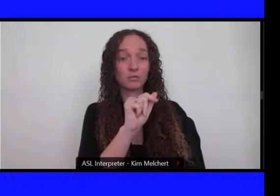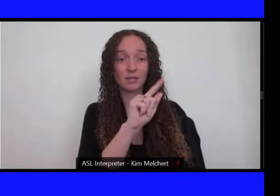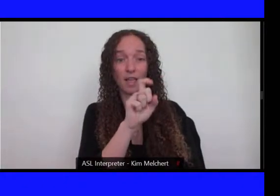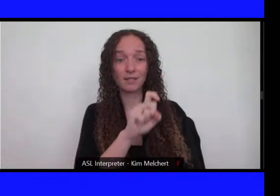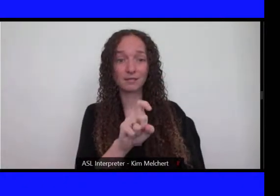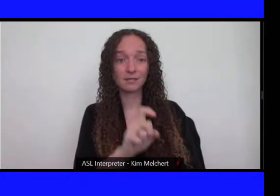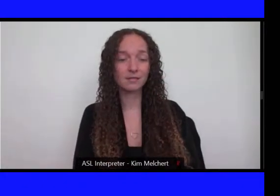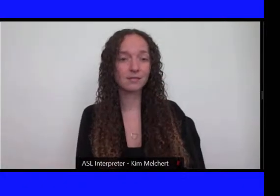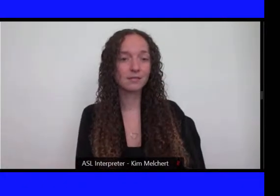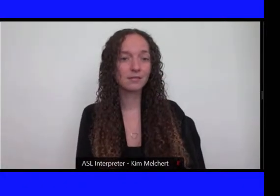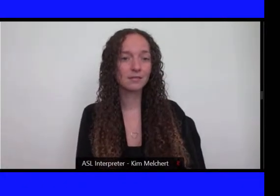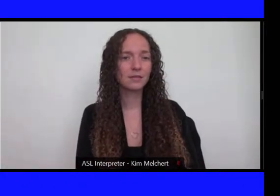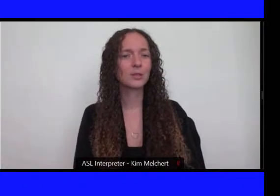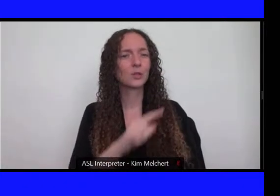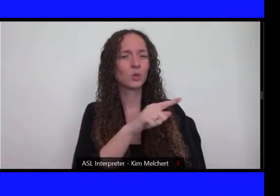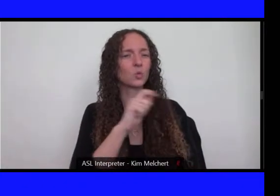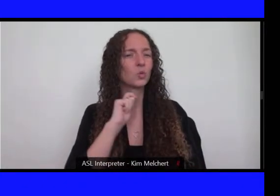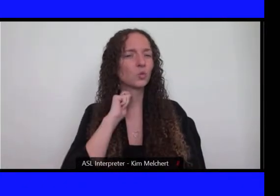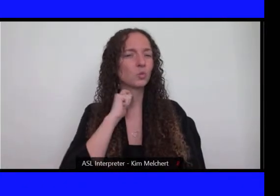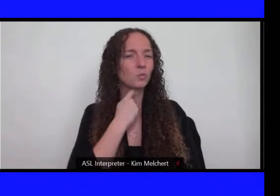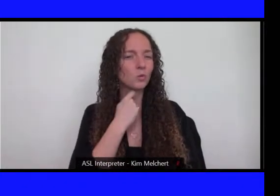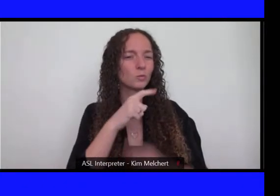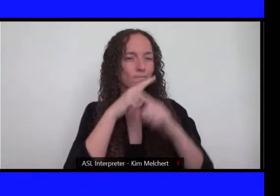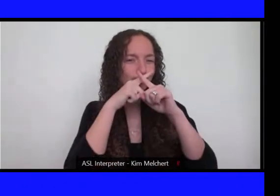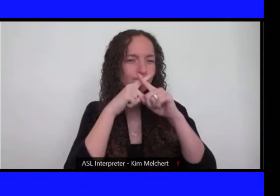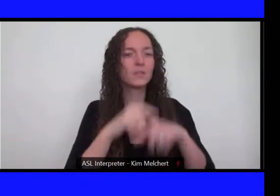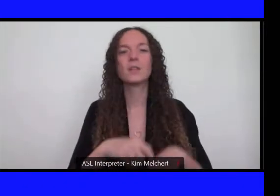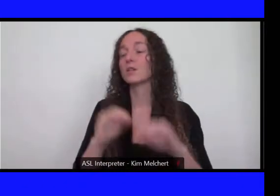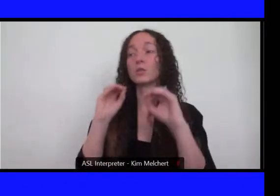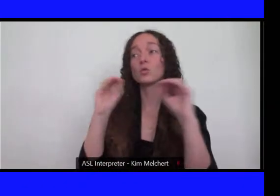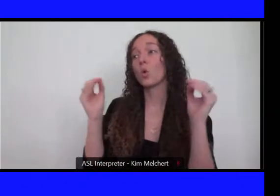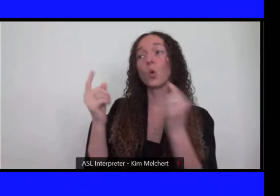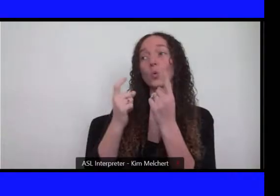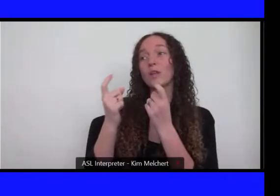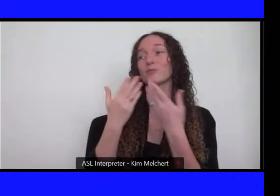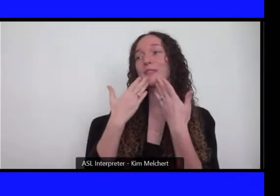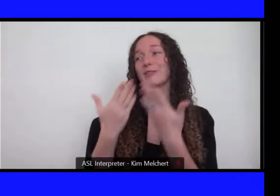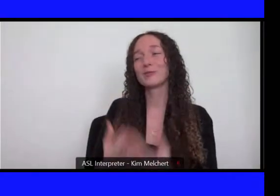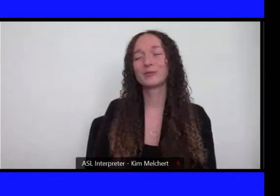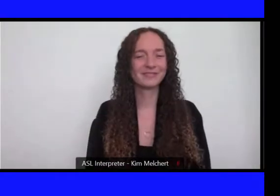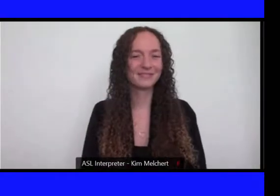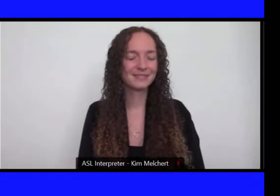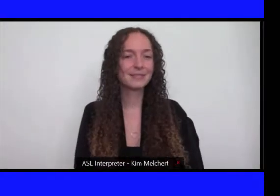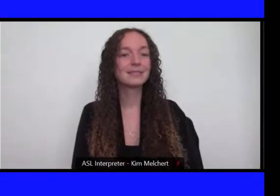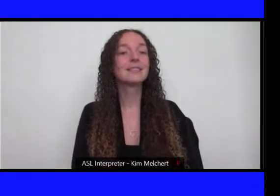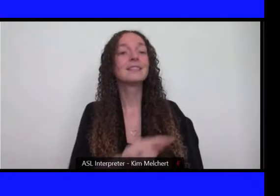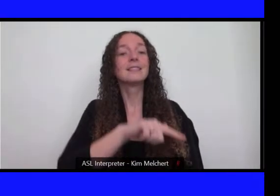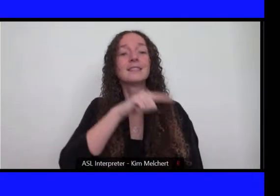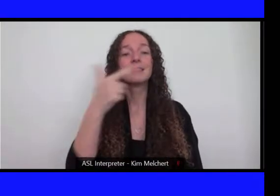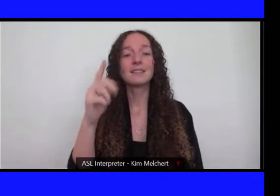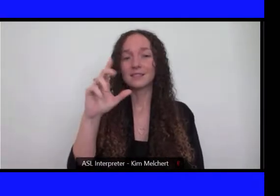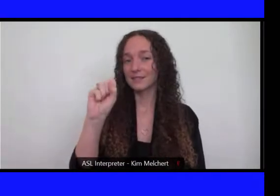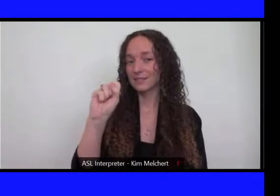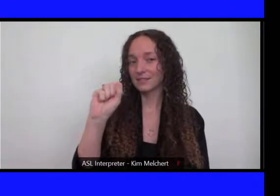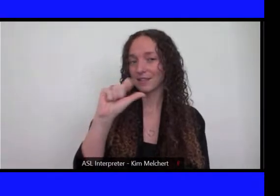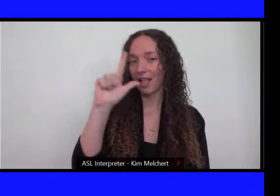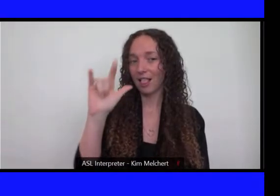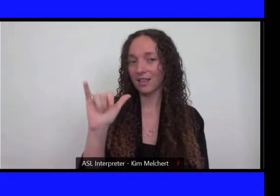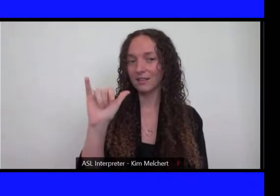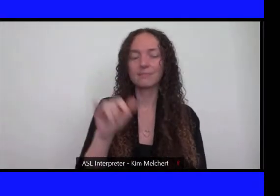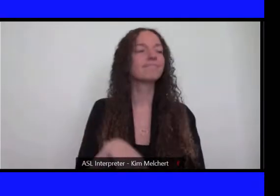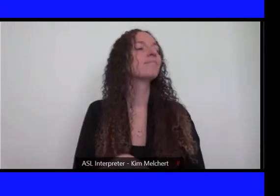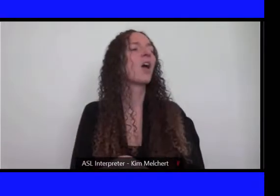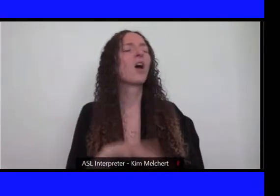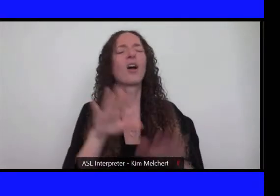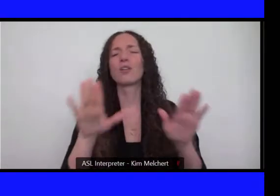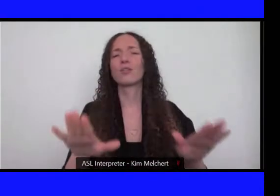kind of national rates of hypertension control. I'm relatively new to this subcommittee, so I was just curious if there's a target for